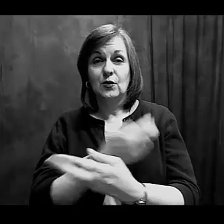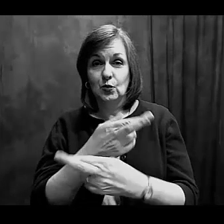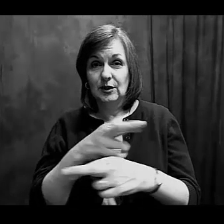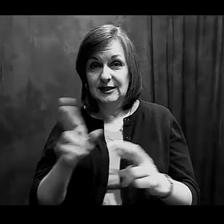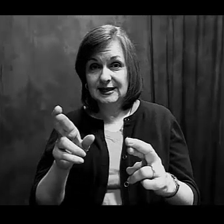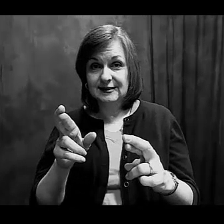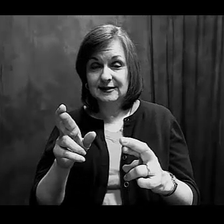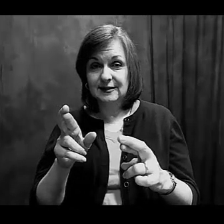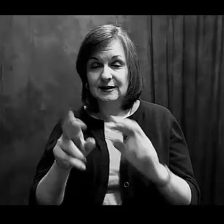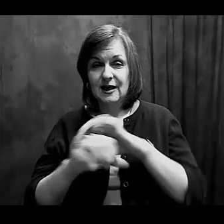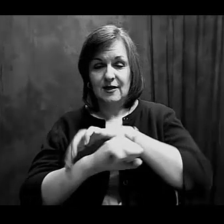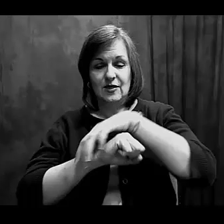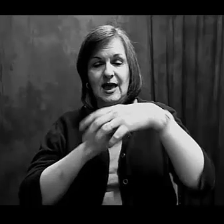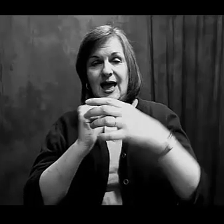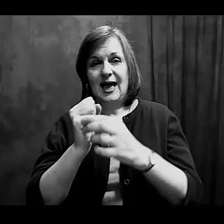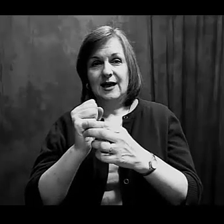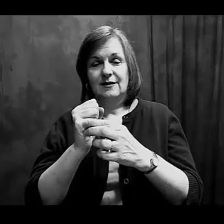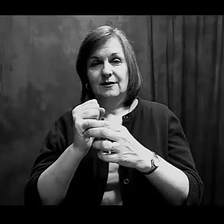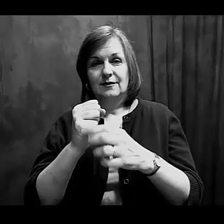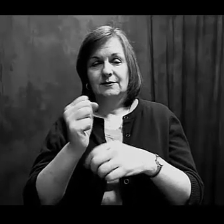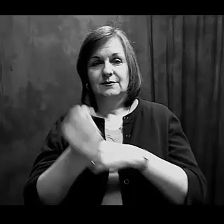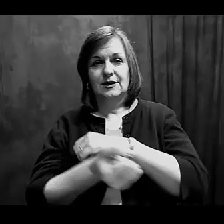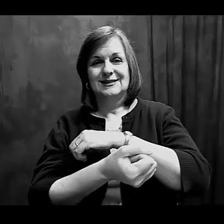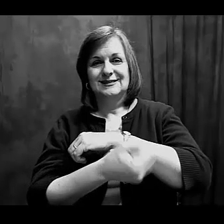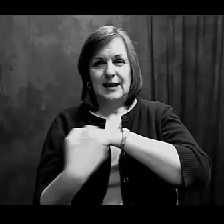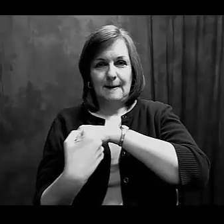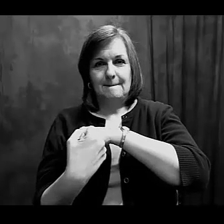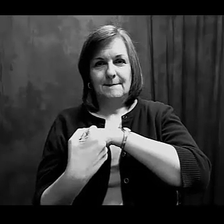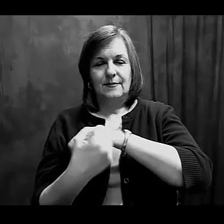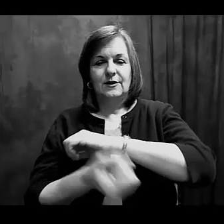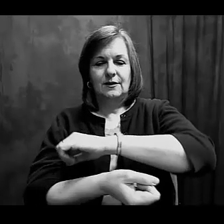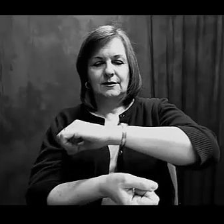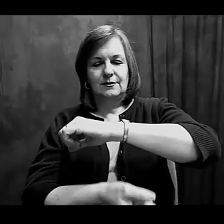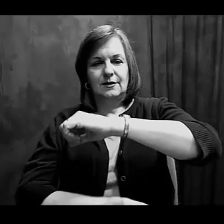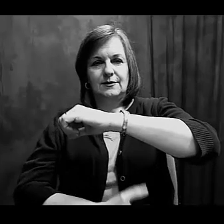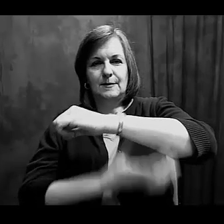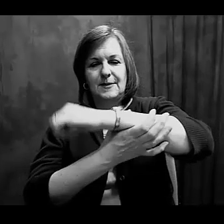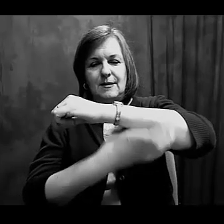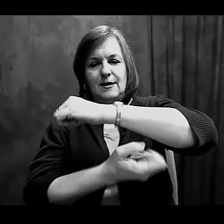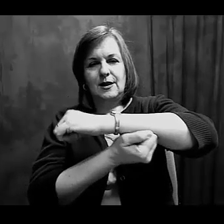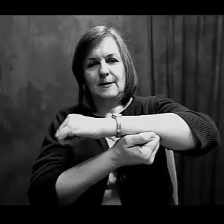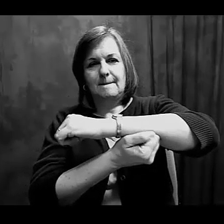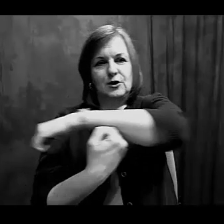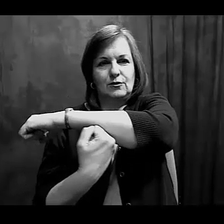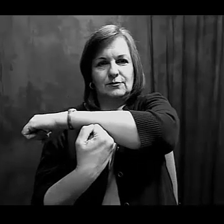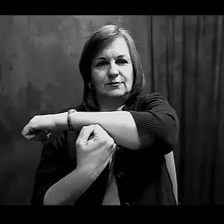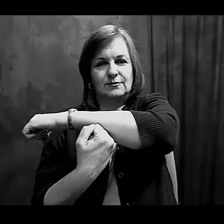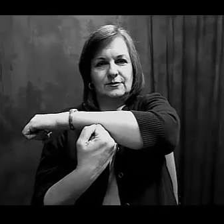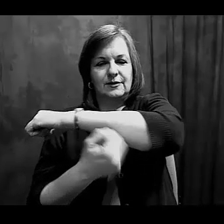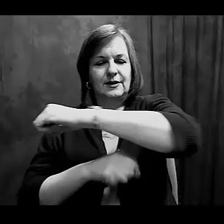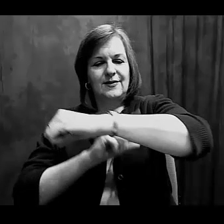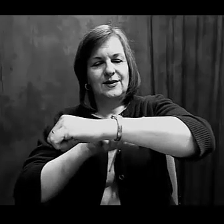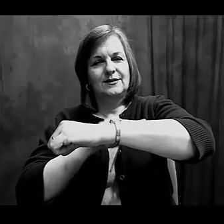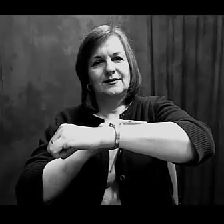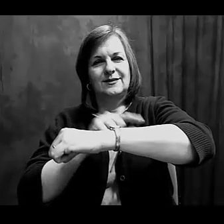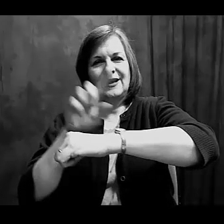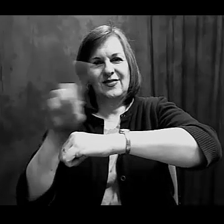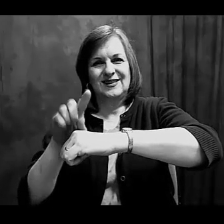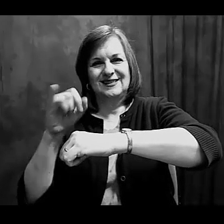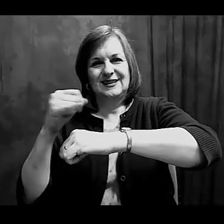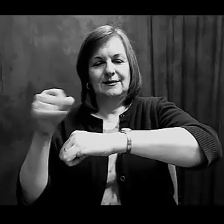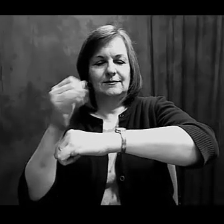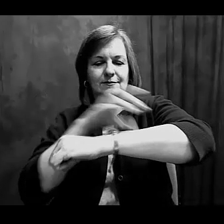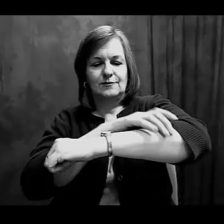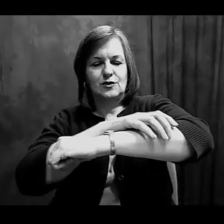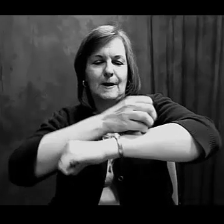release, that myosin head is actually going to snap back or pivot, and when it does, it pulls the Z